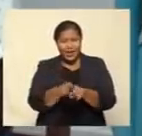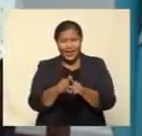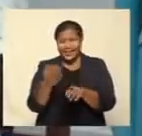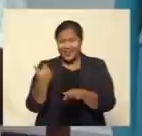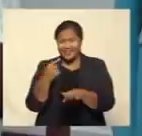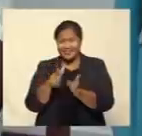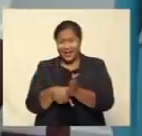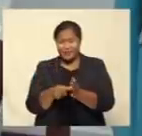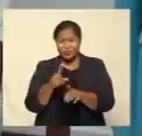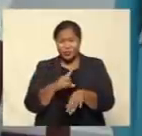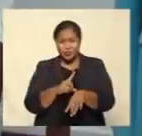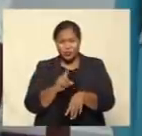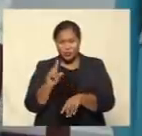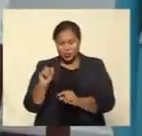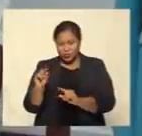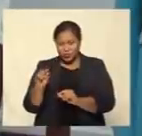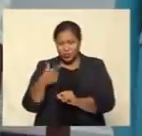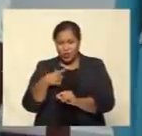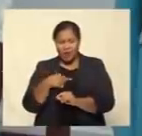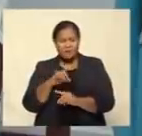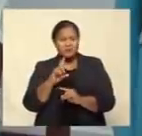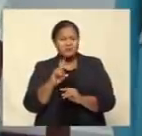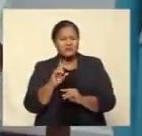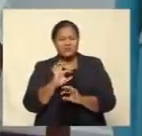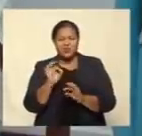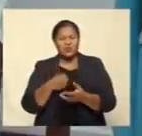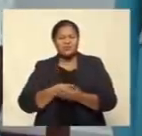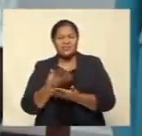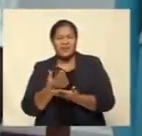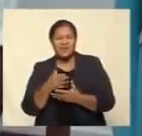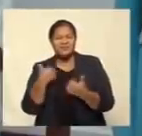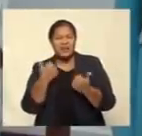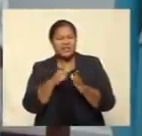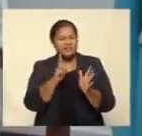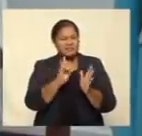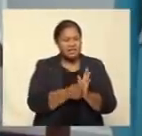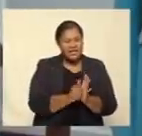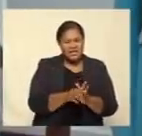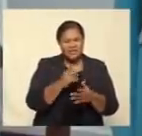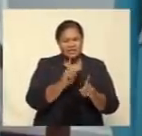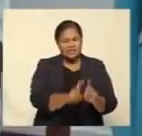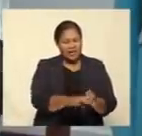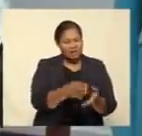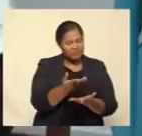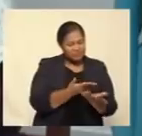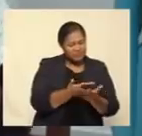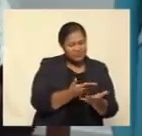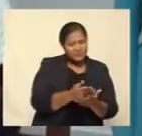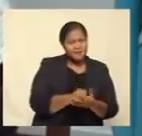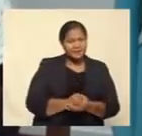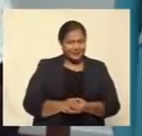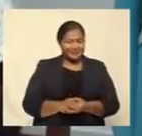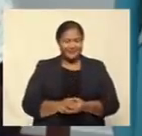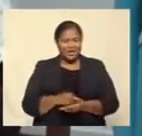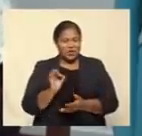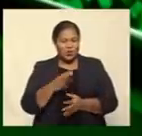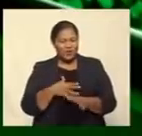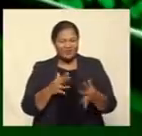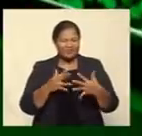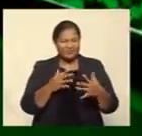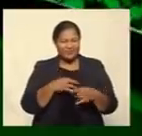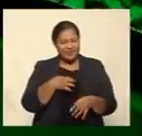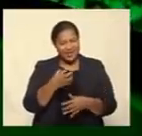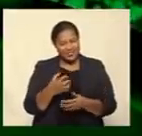because we don't want to spend more than a minute with each household. We don't want to interact with them much.